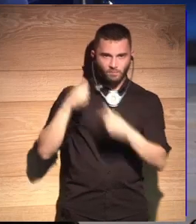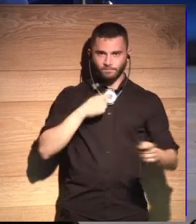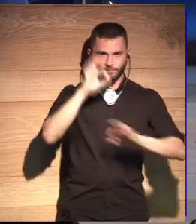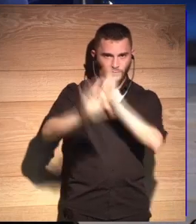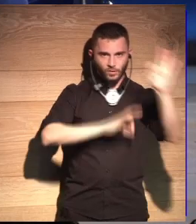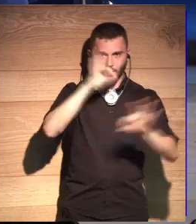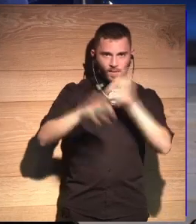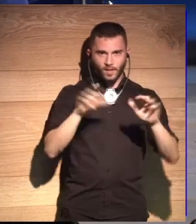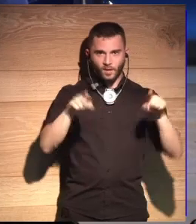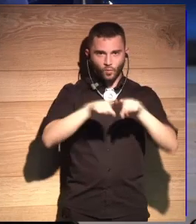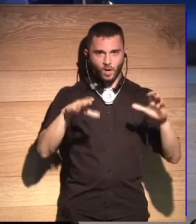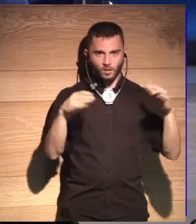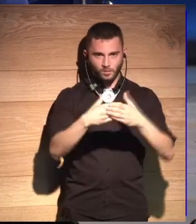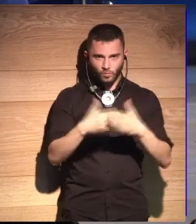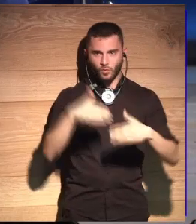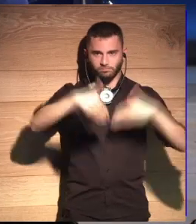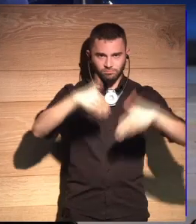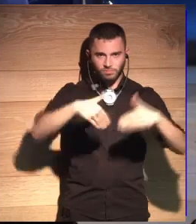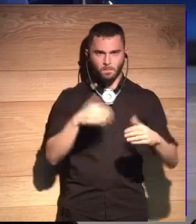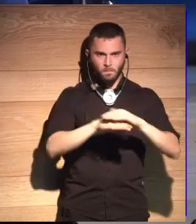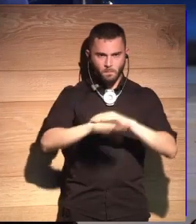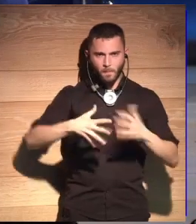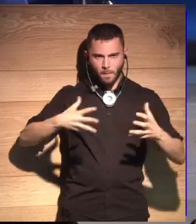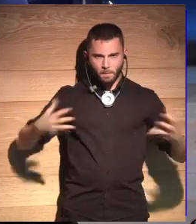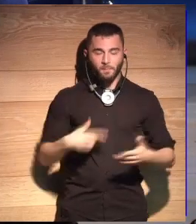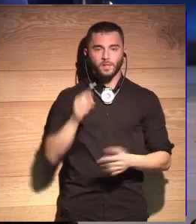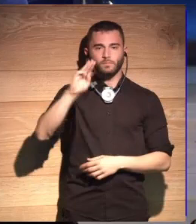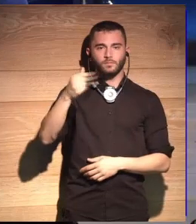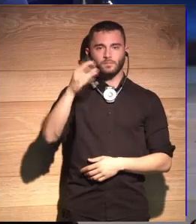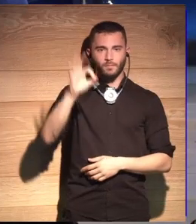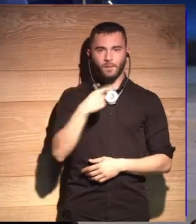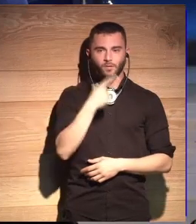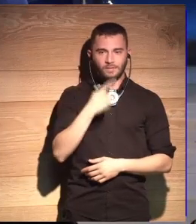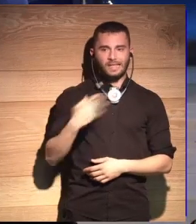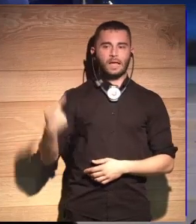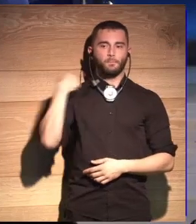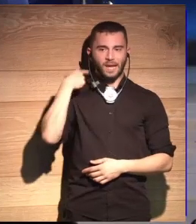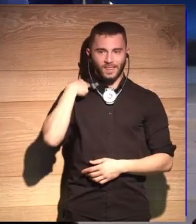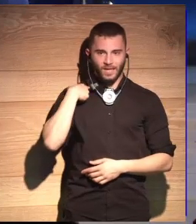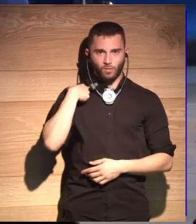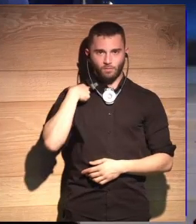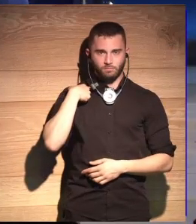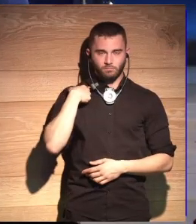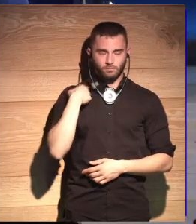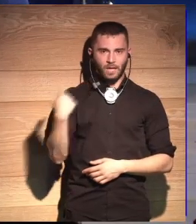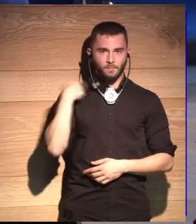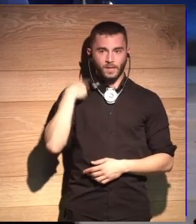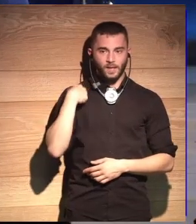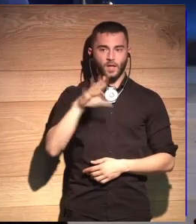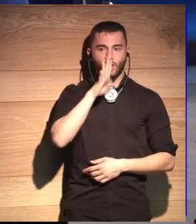politics for decades as big groups that aggregated votes, but they have lost